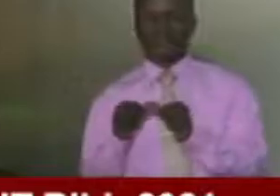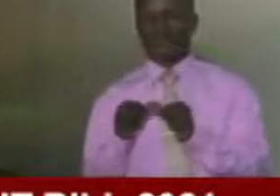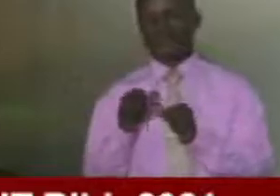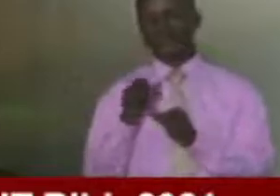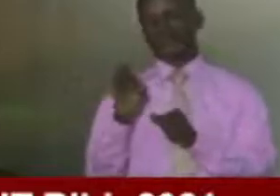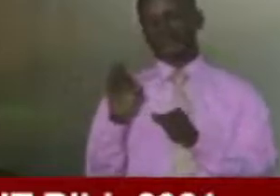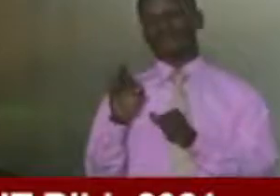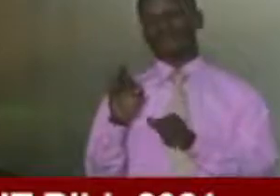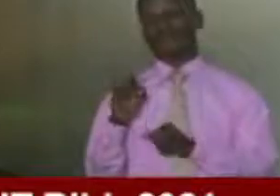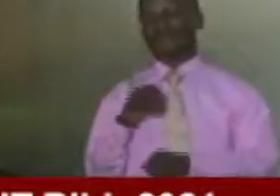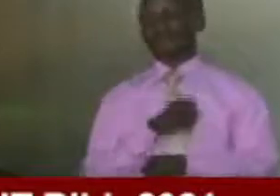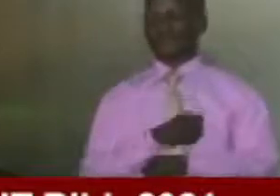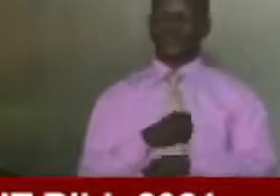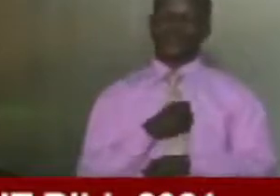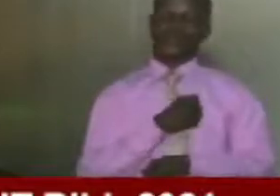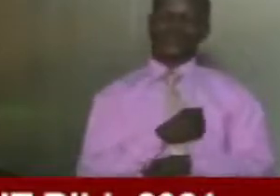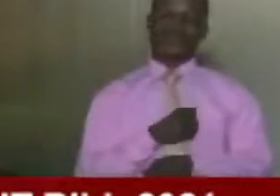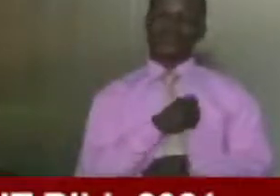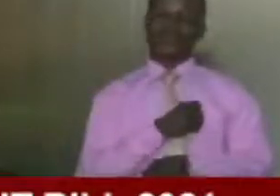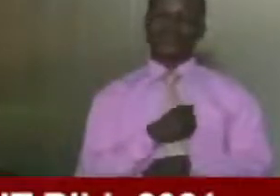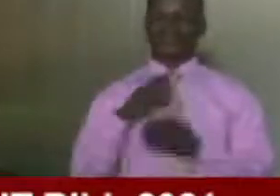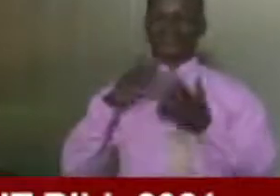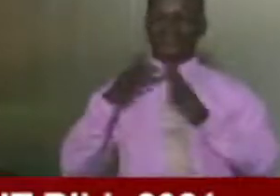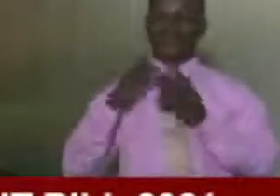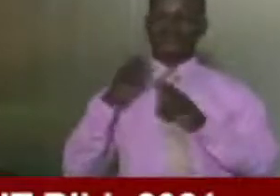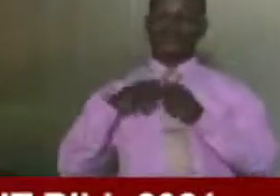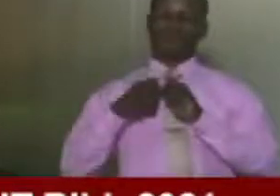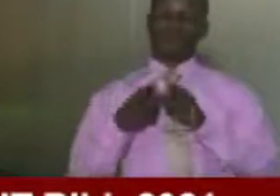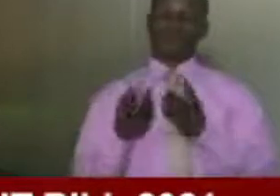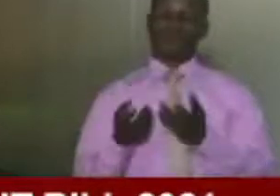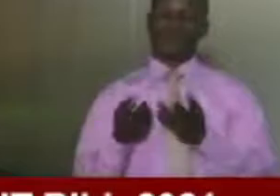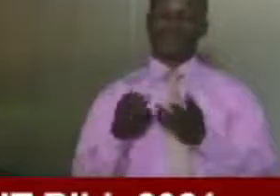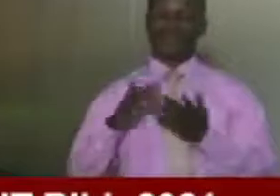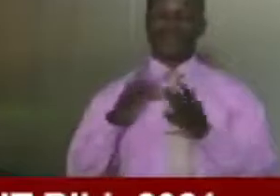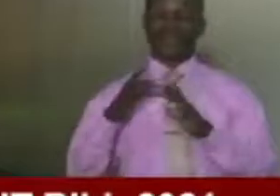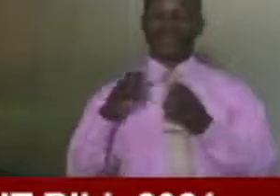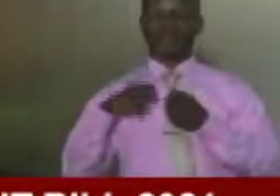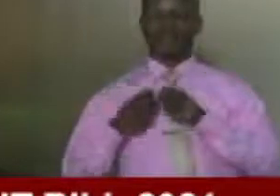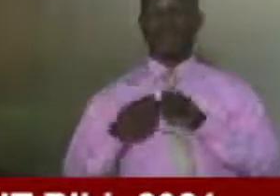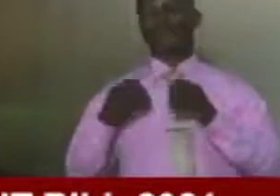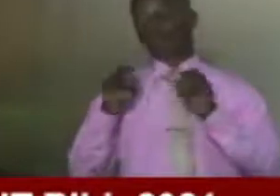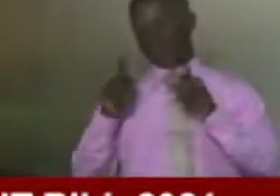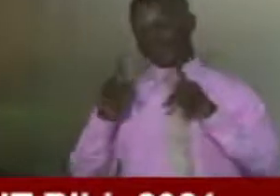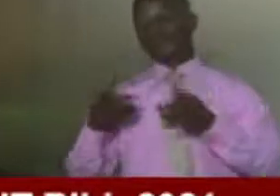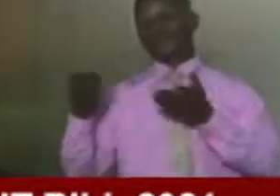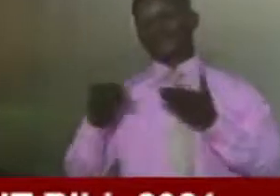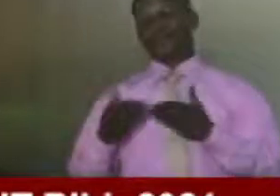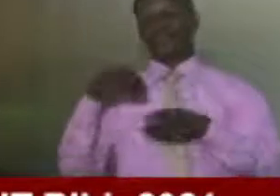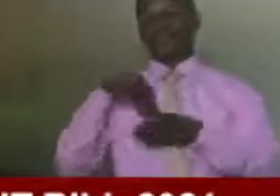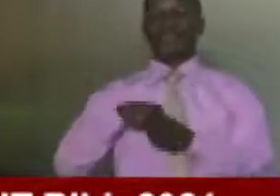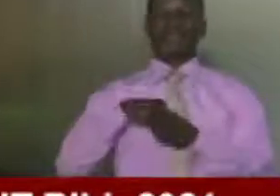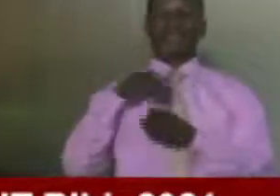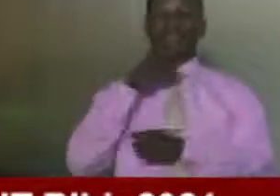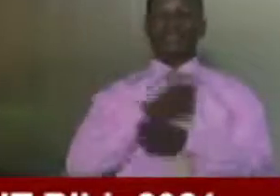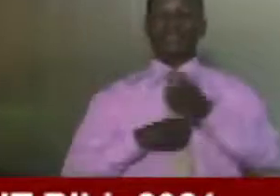Oh, there. Just at the moment when we're enjoying our contribution. Let me bring in Mr. David Anyaele,